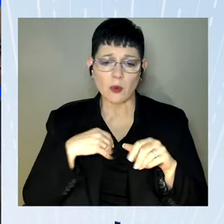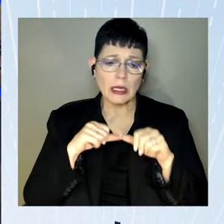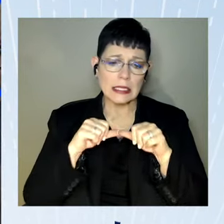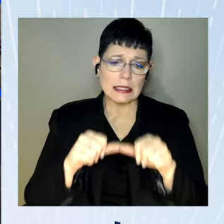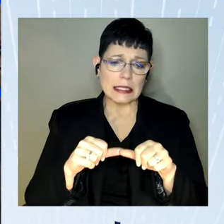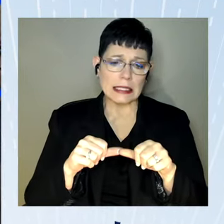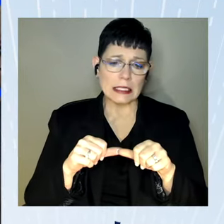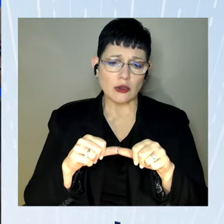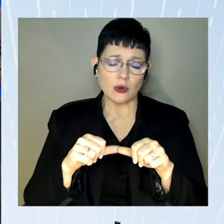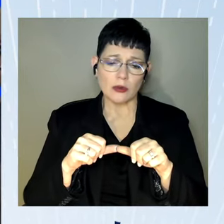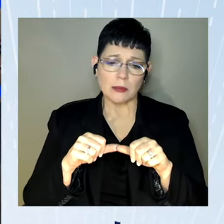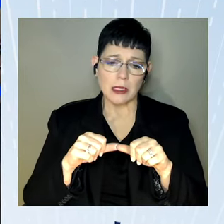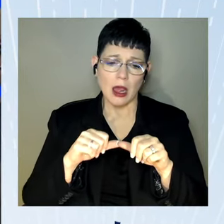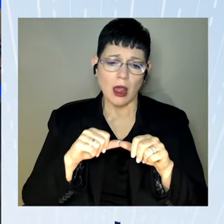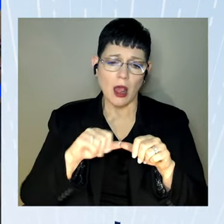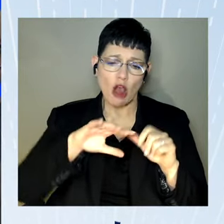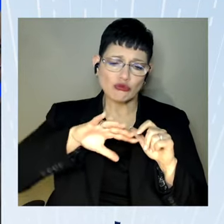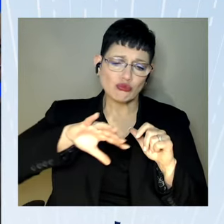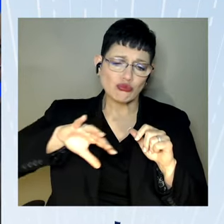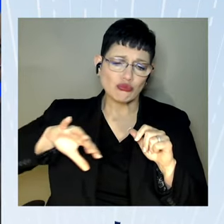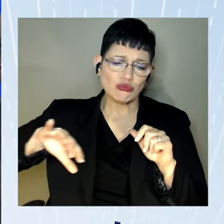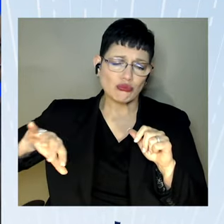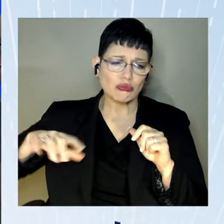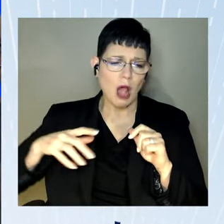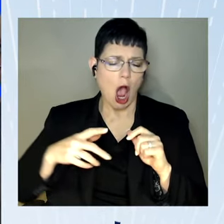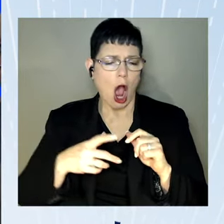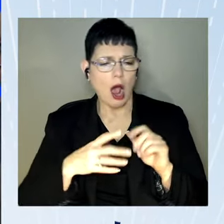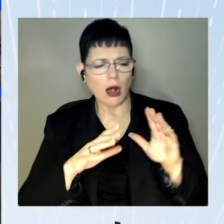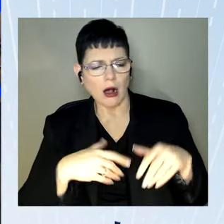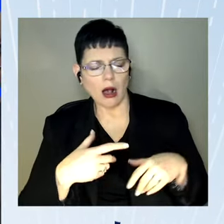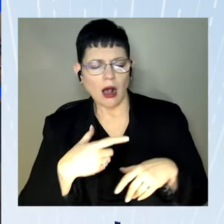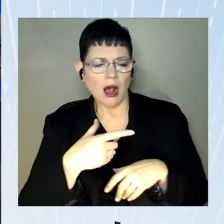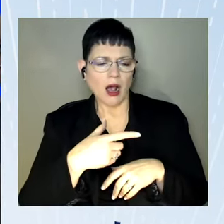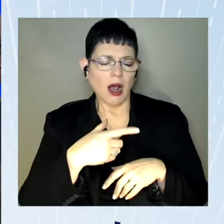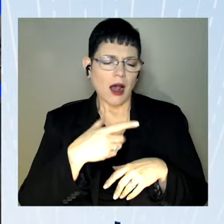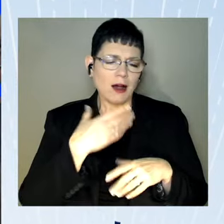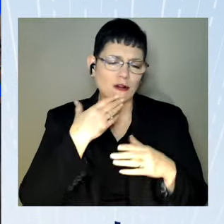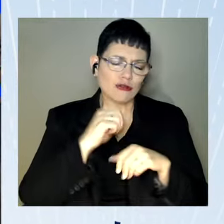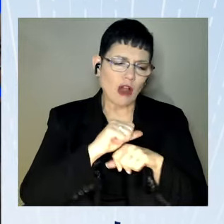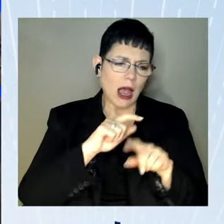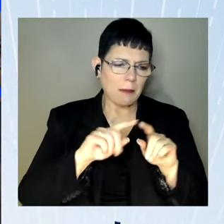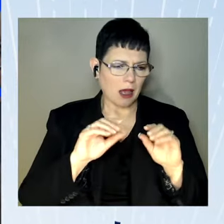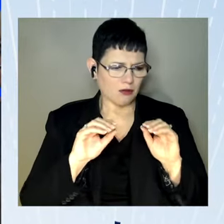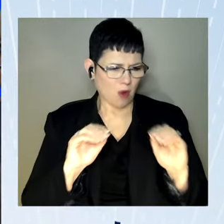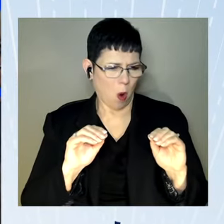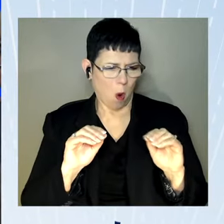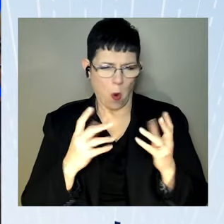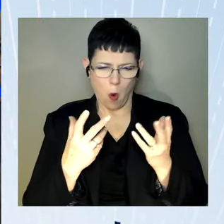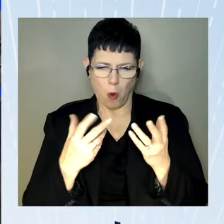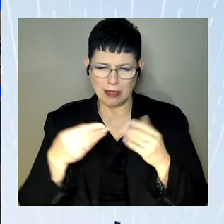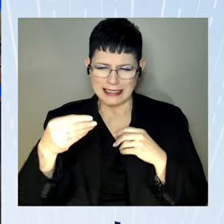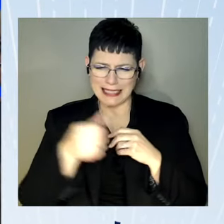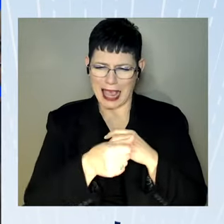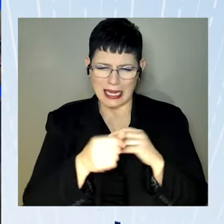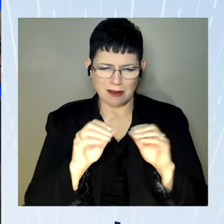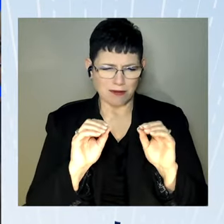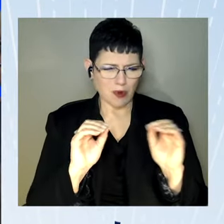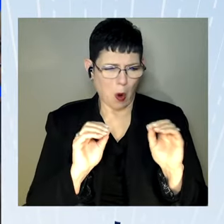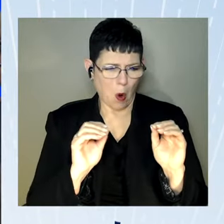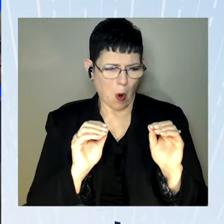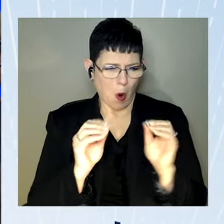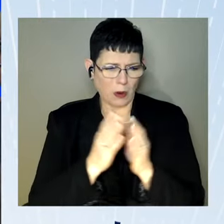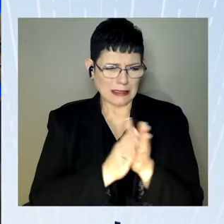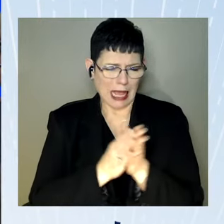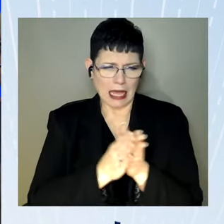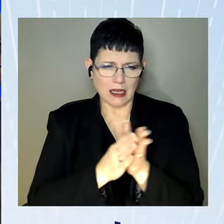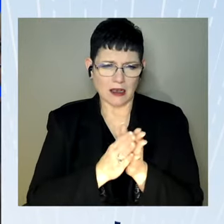over, looked around, good job, congratulations, but you're not valued ultimately. Because when you value things, we